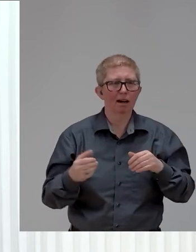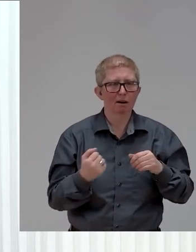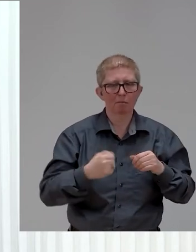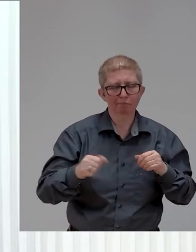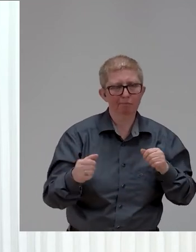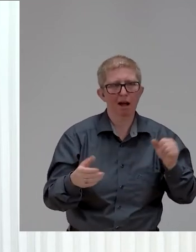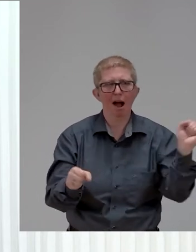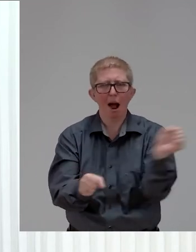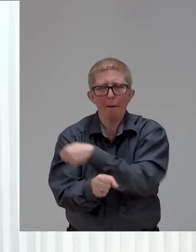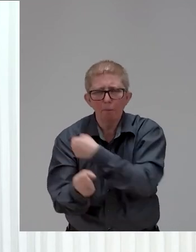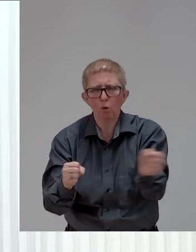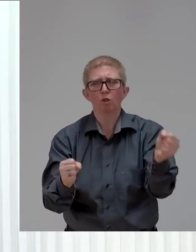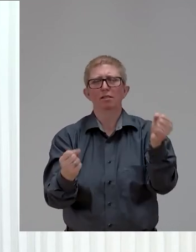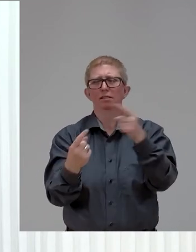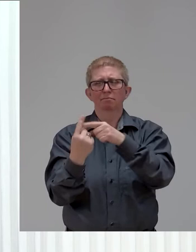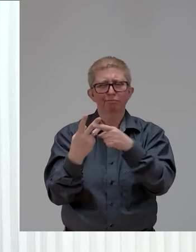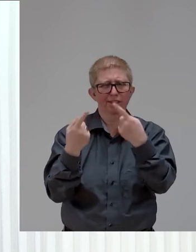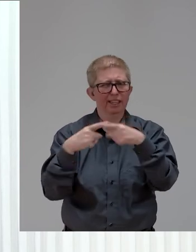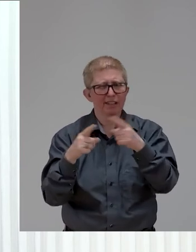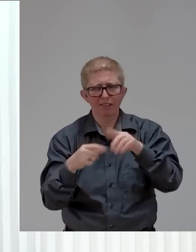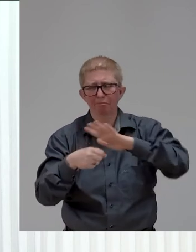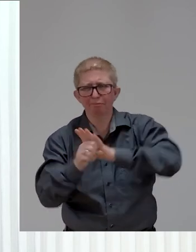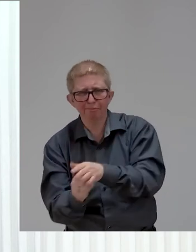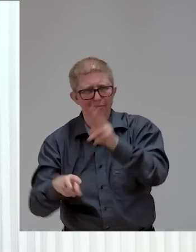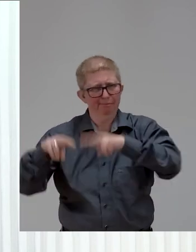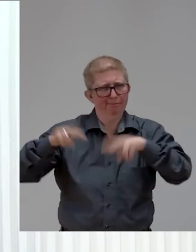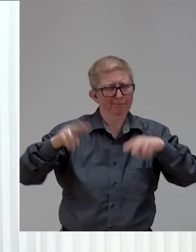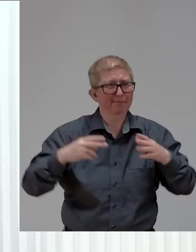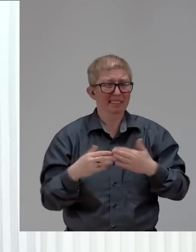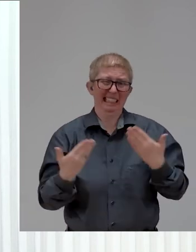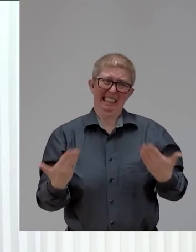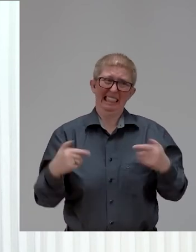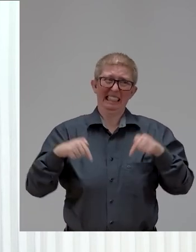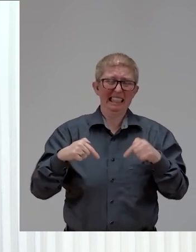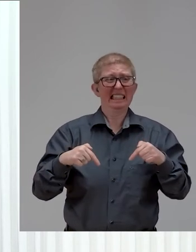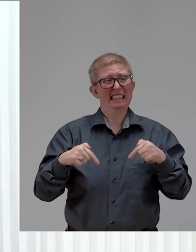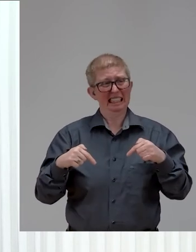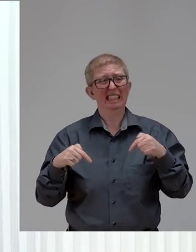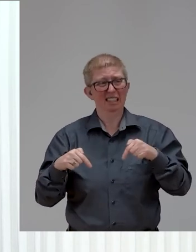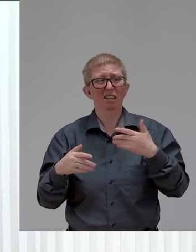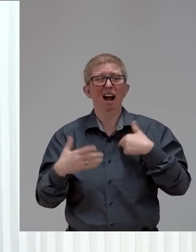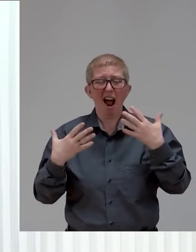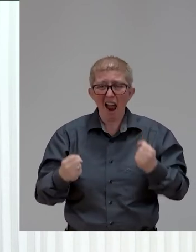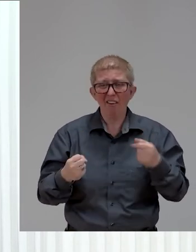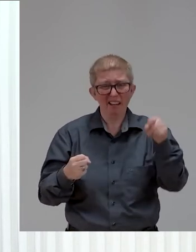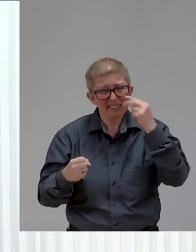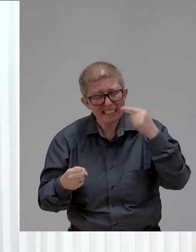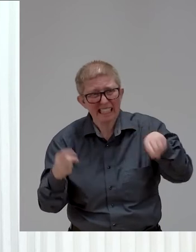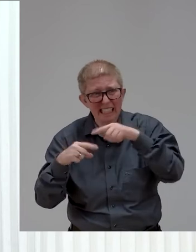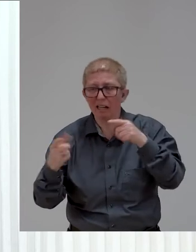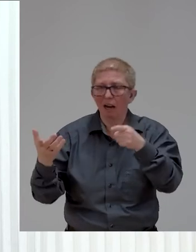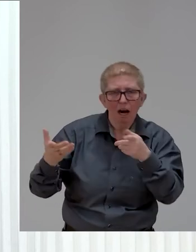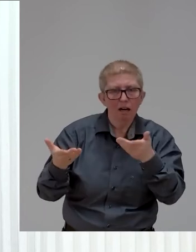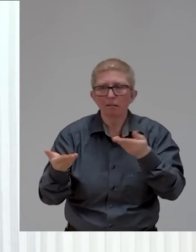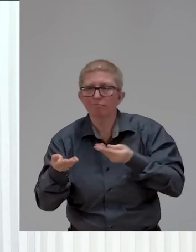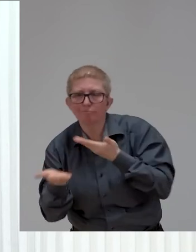Pandemic-related restrictions have compounded accessibility challenges and limited essential services. As you know very well, even before